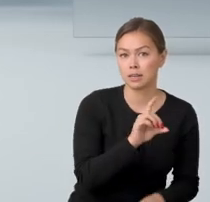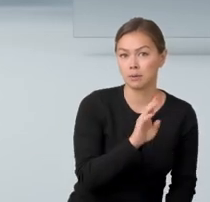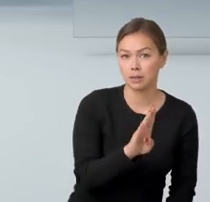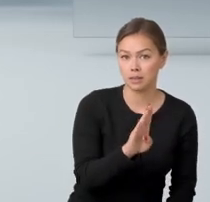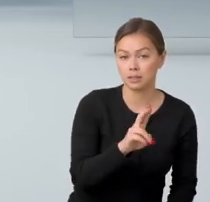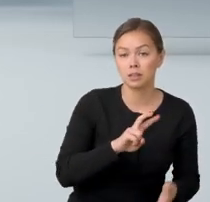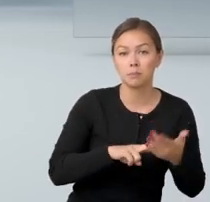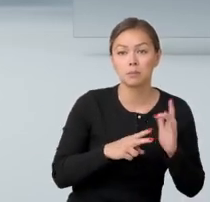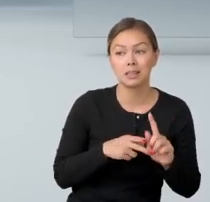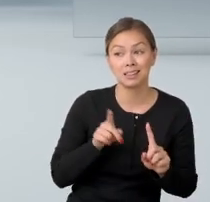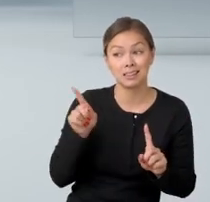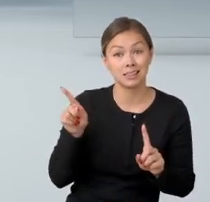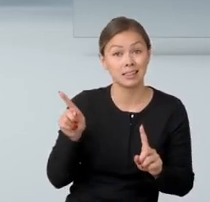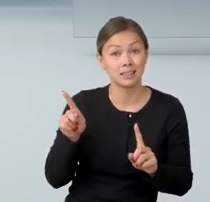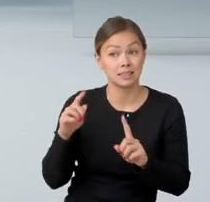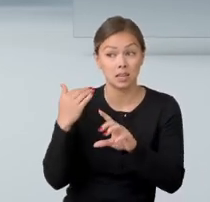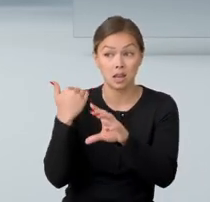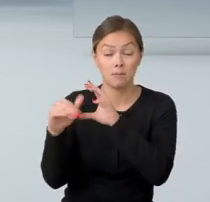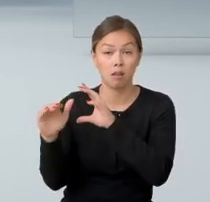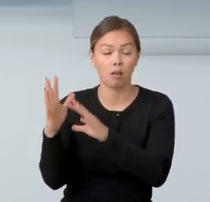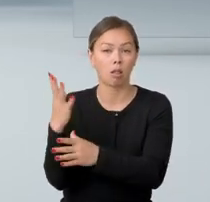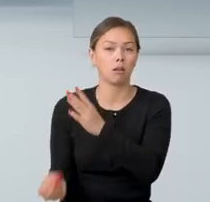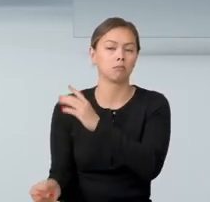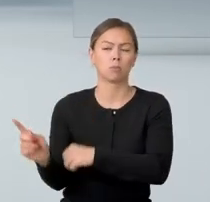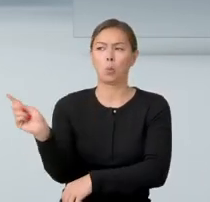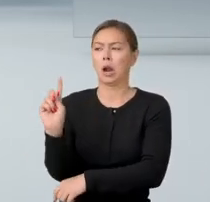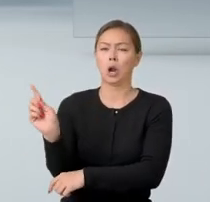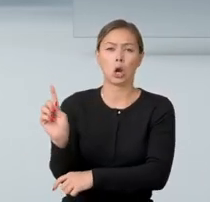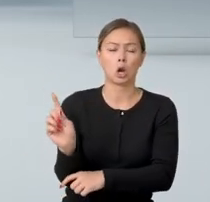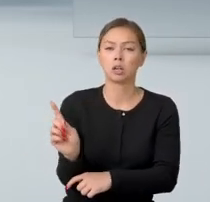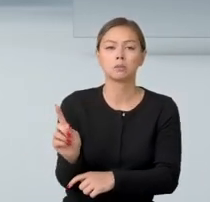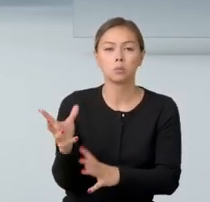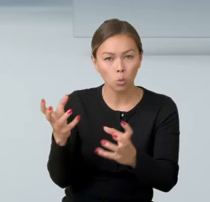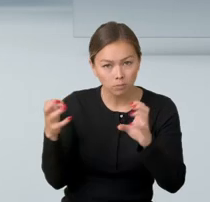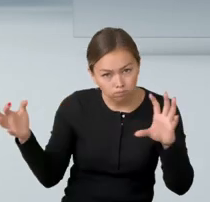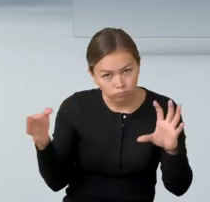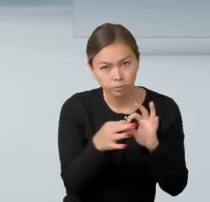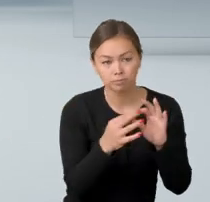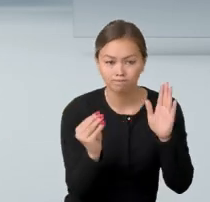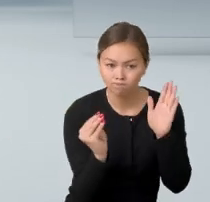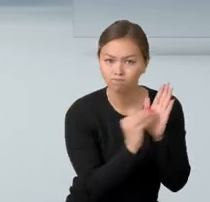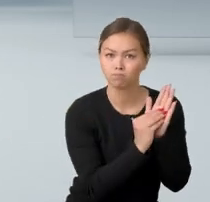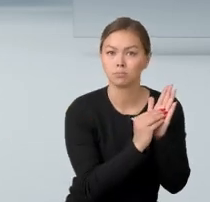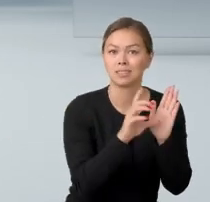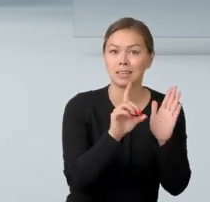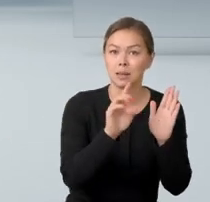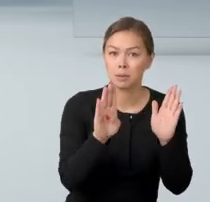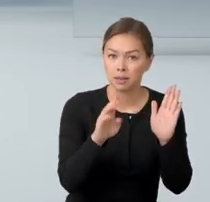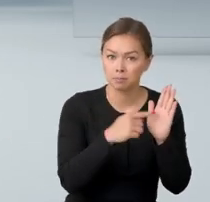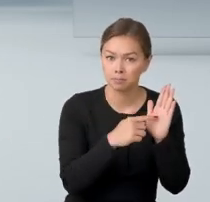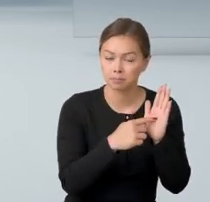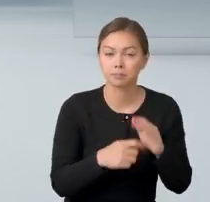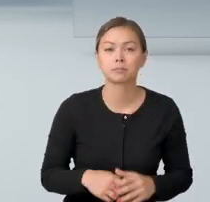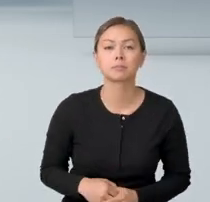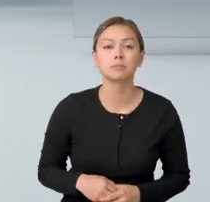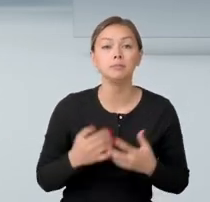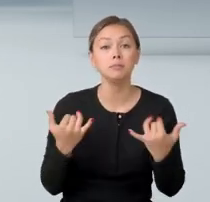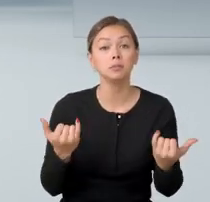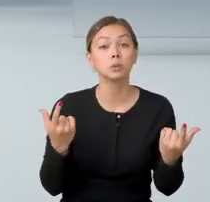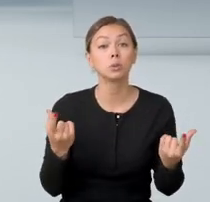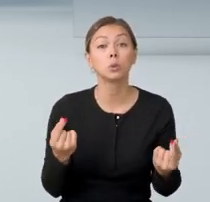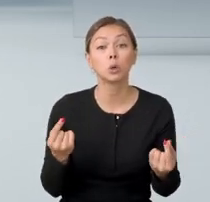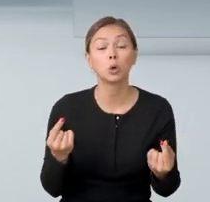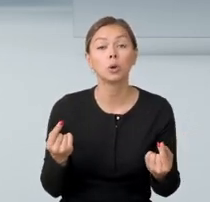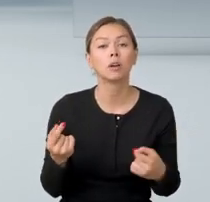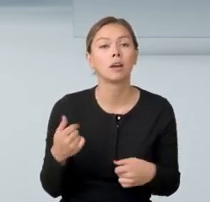in the database so this request will not be lost in a mailbox so I ask him for